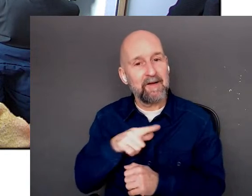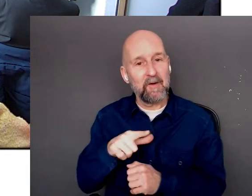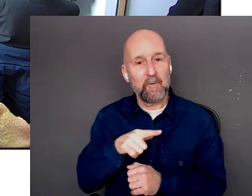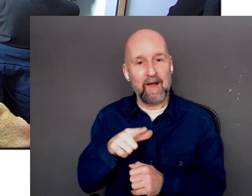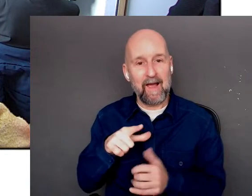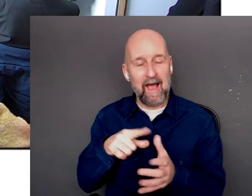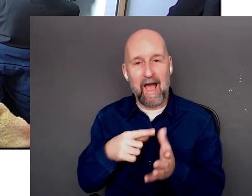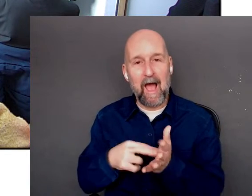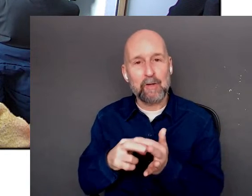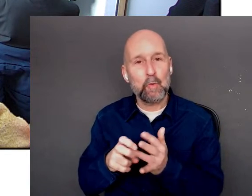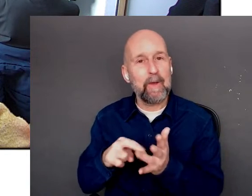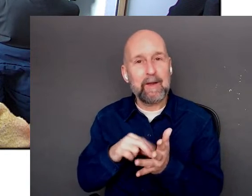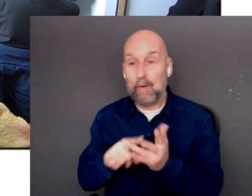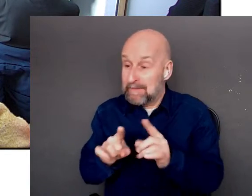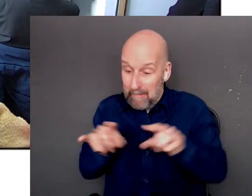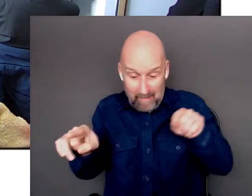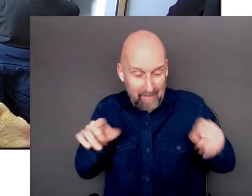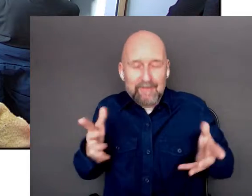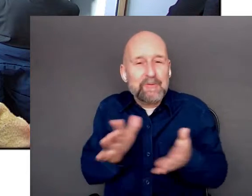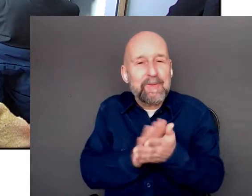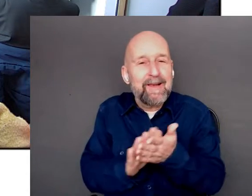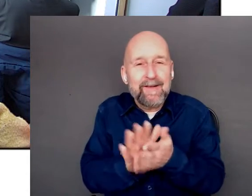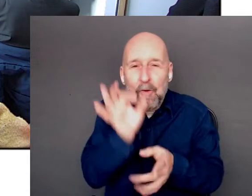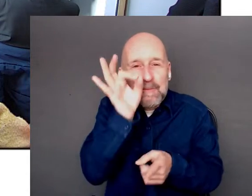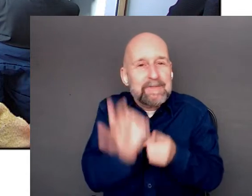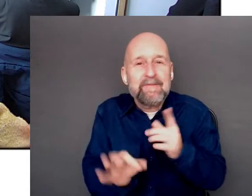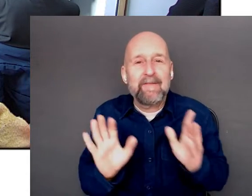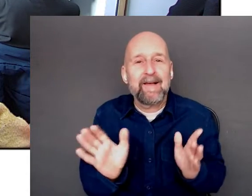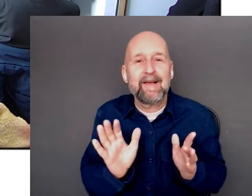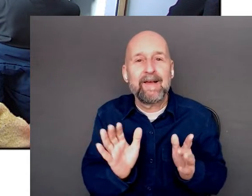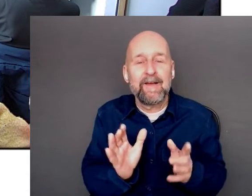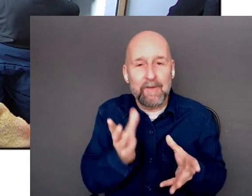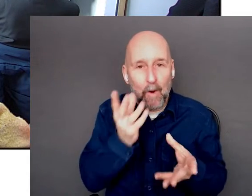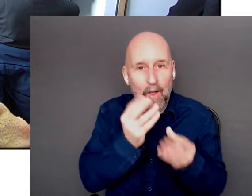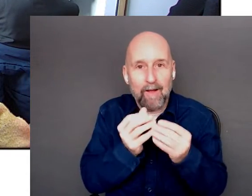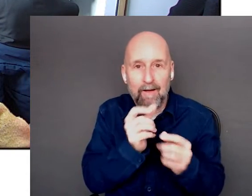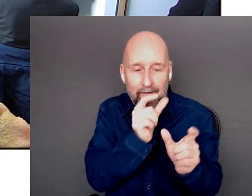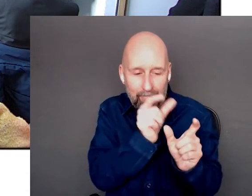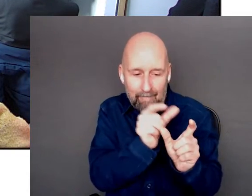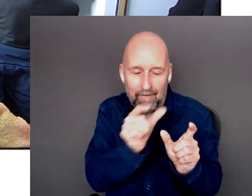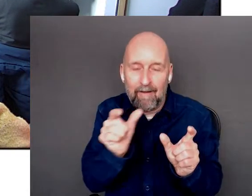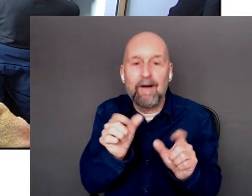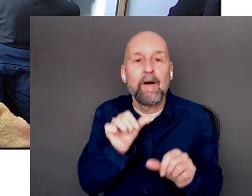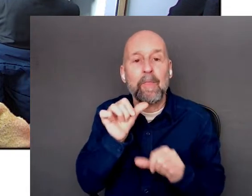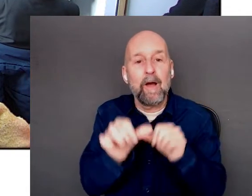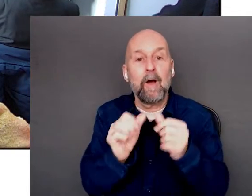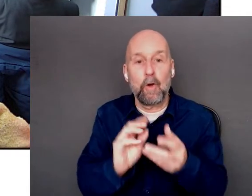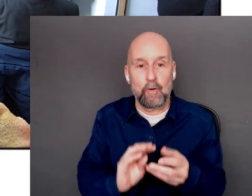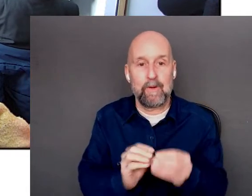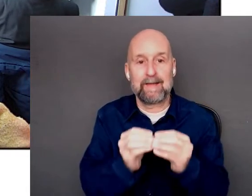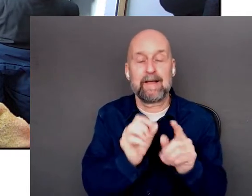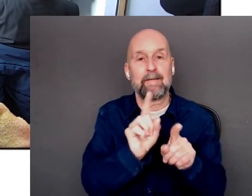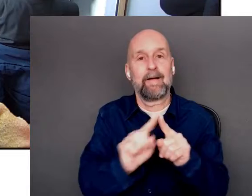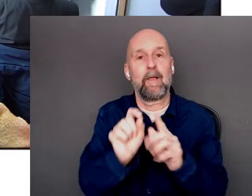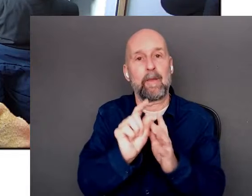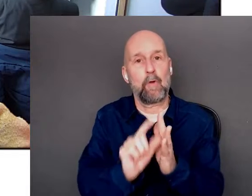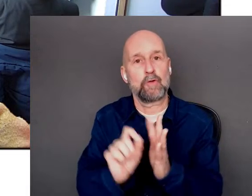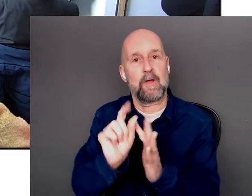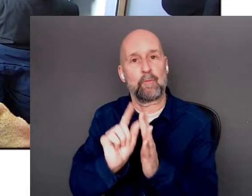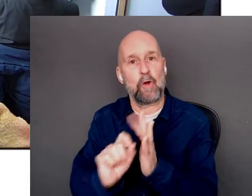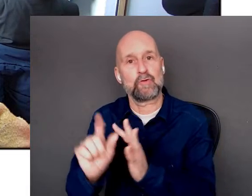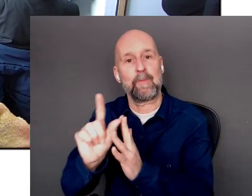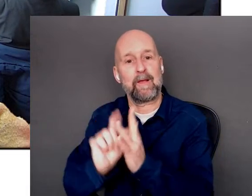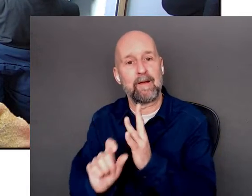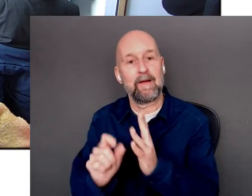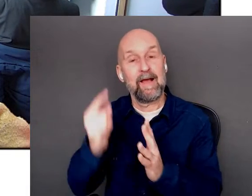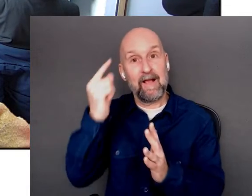so it's not a specific thing. It's about the process of creating this project, the hacker mentality